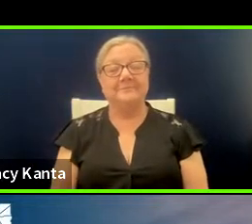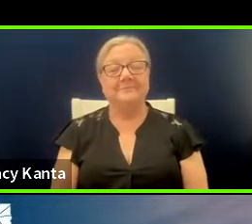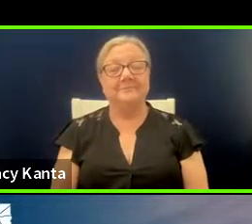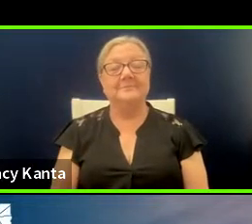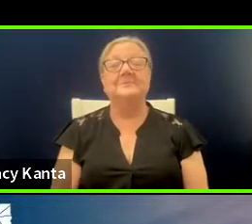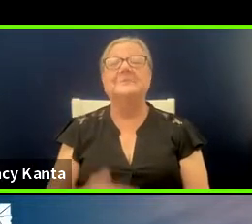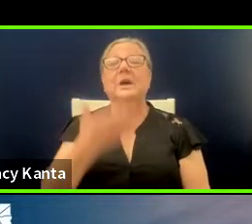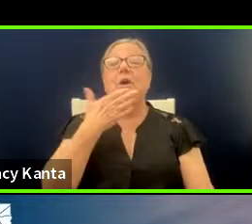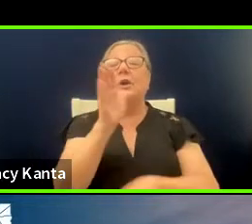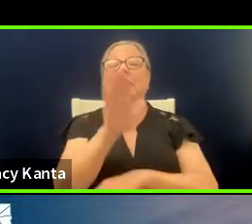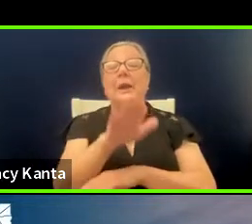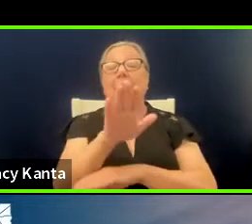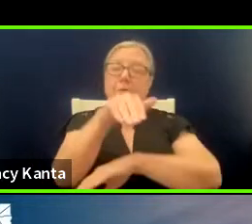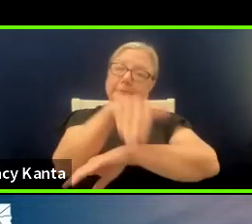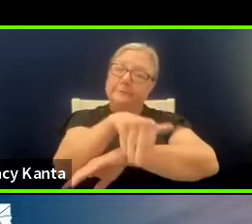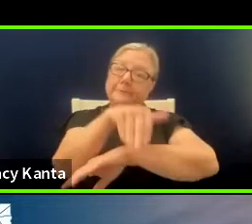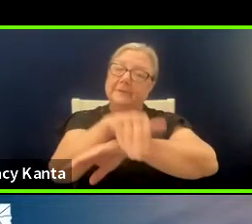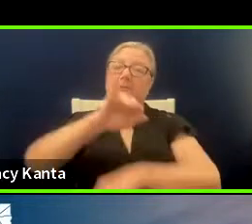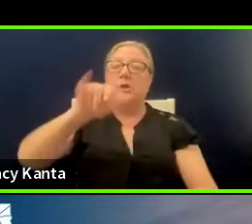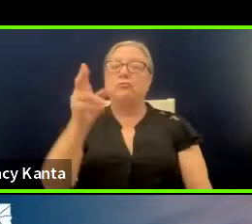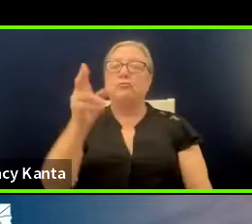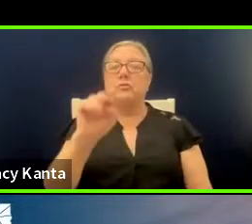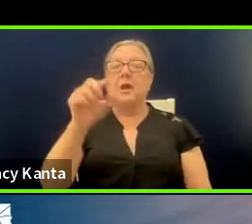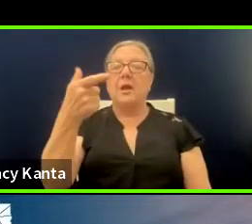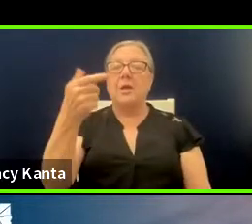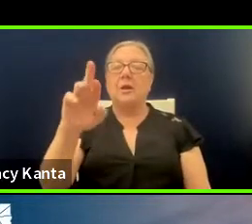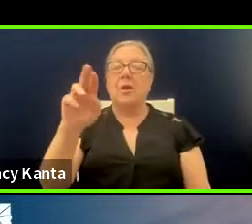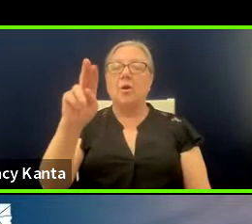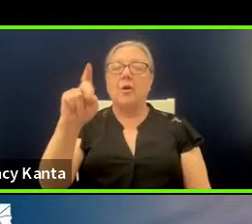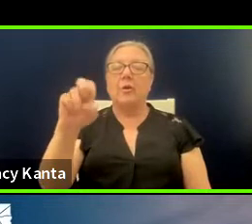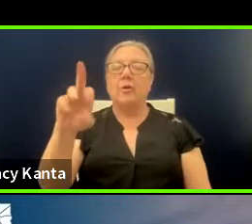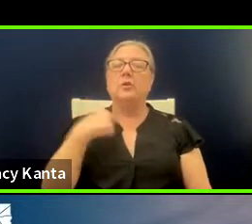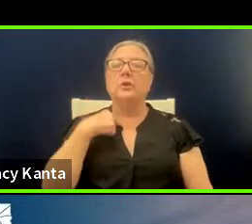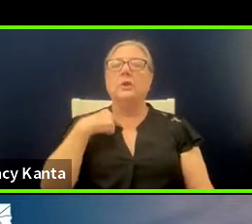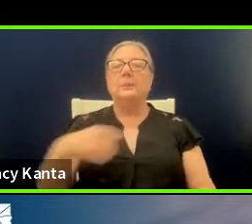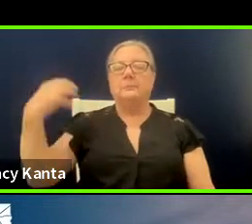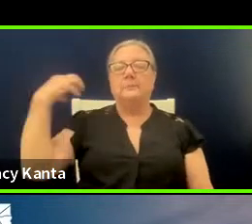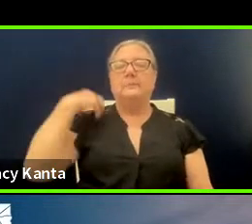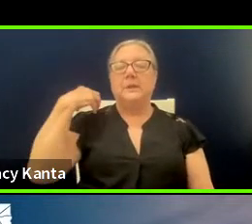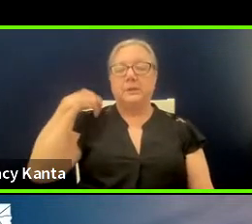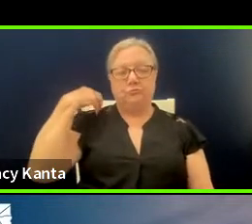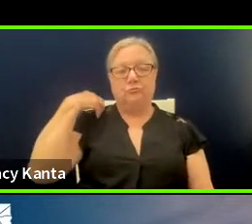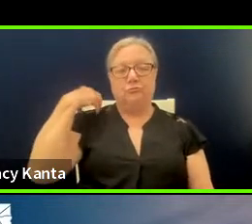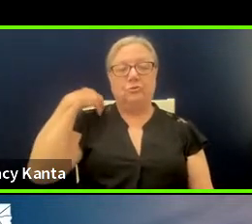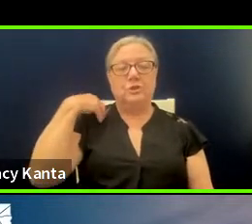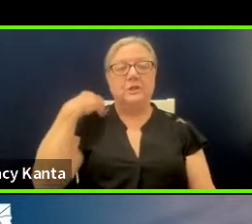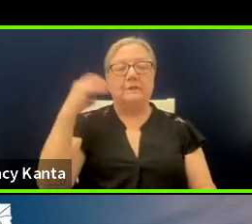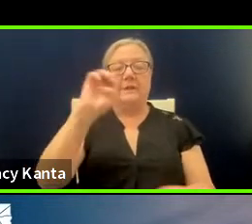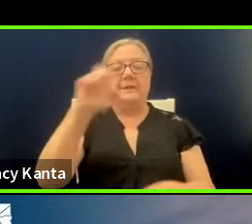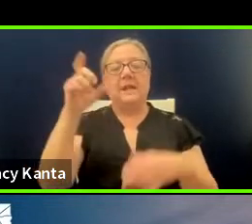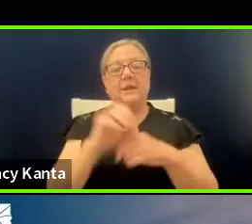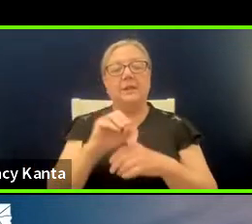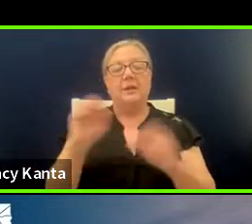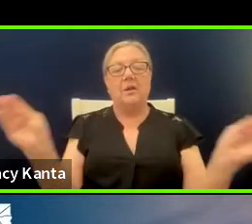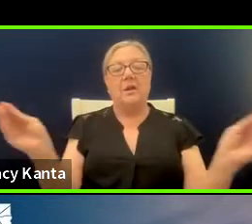Good afternoon or evening. John Gardner with TriMet Chief Equity Officer. I use he, him pronouns, and I will pass it to Aiden.